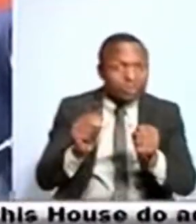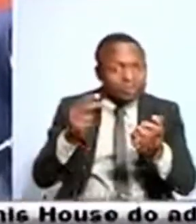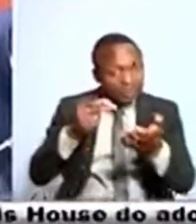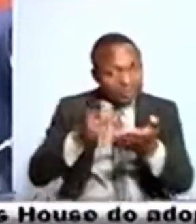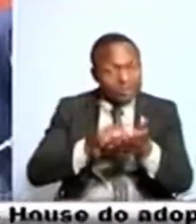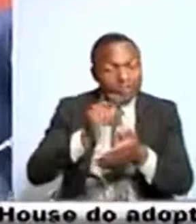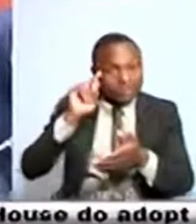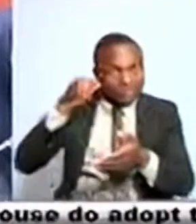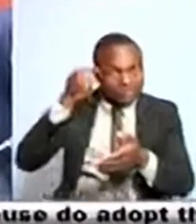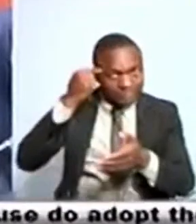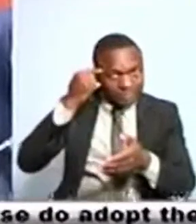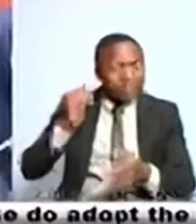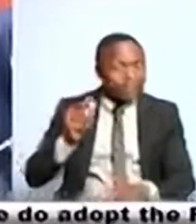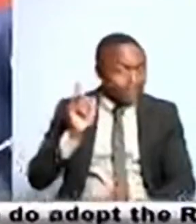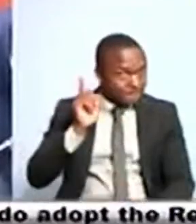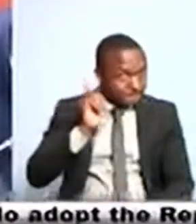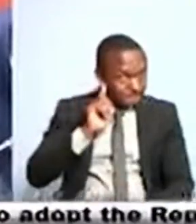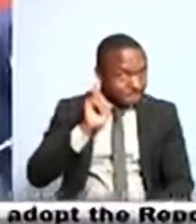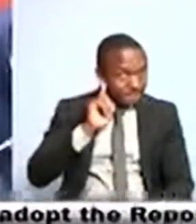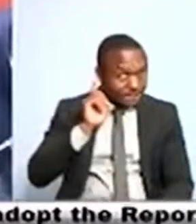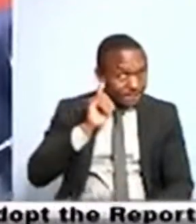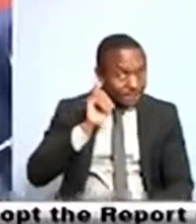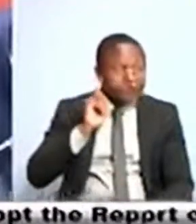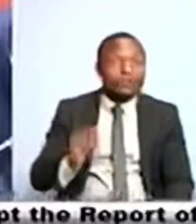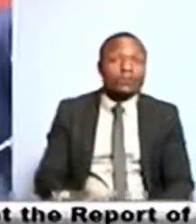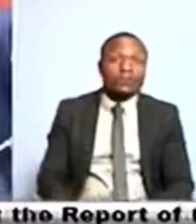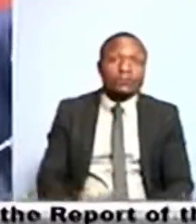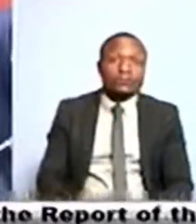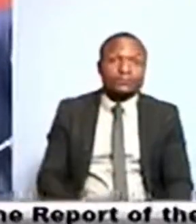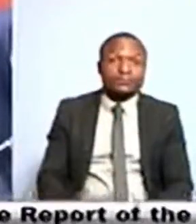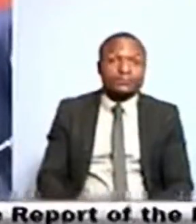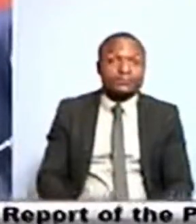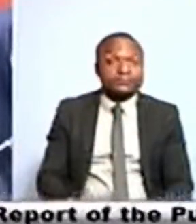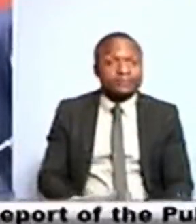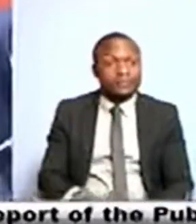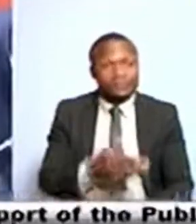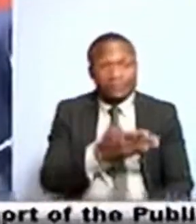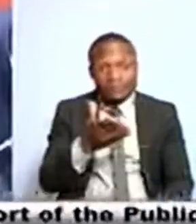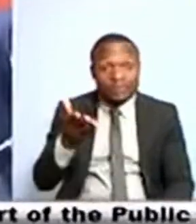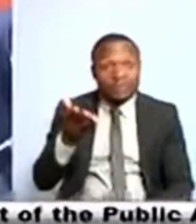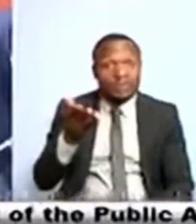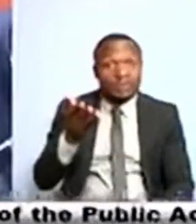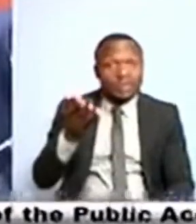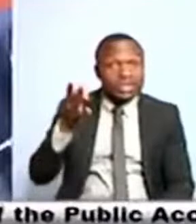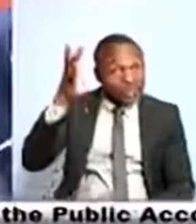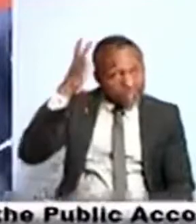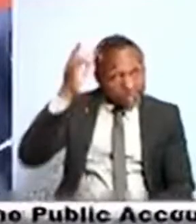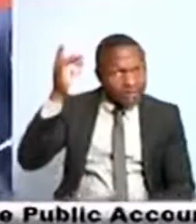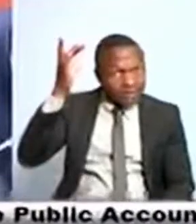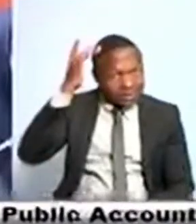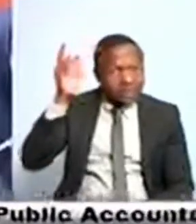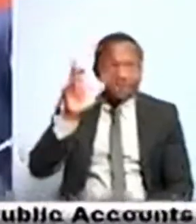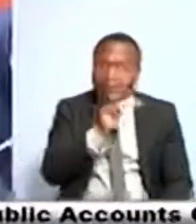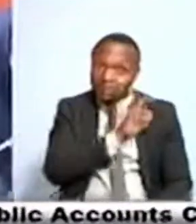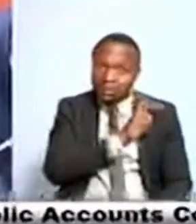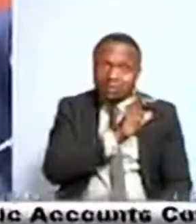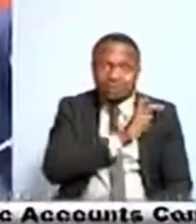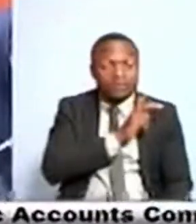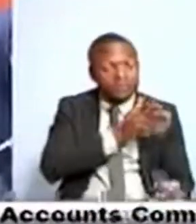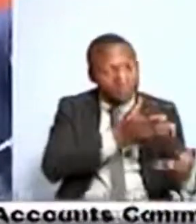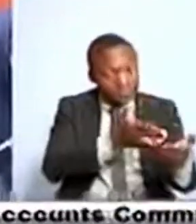just like we heard from the papers yesterday about those junk policemen, most of